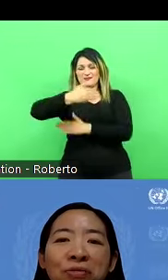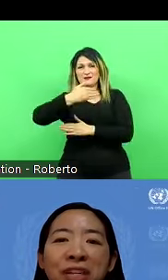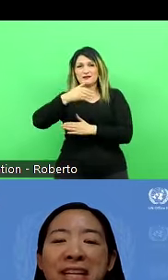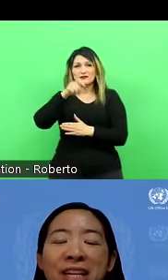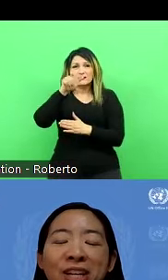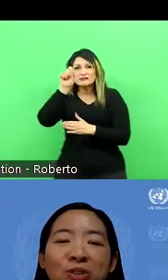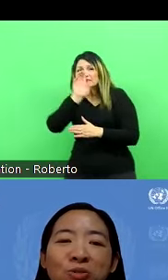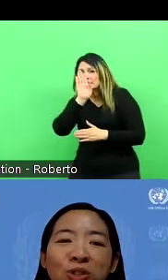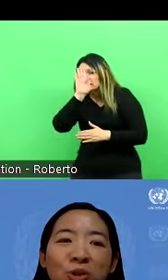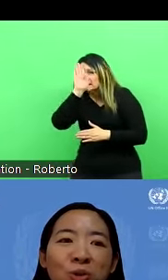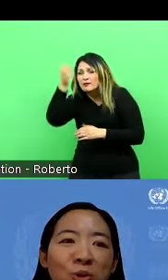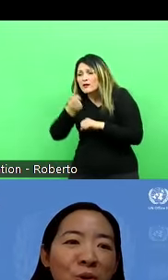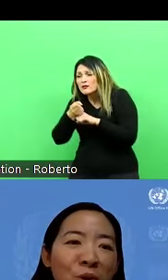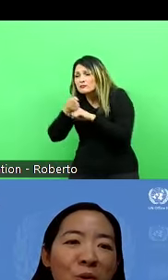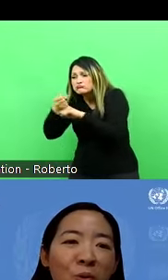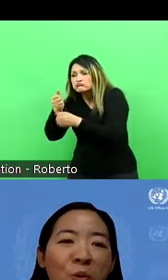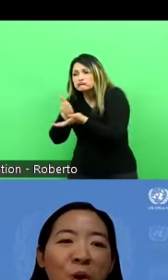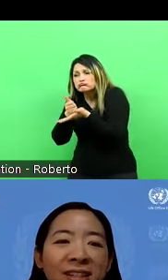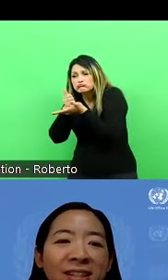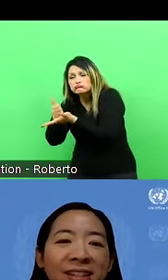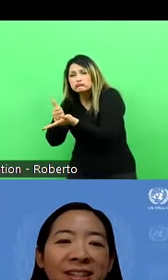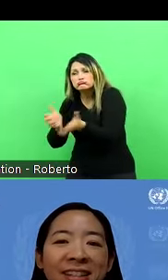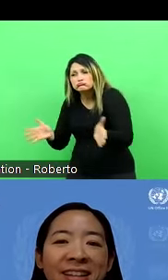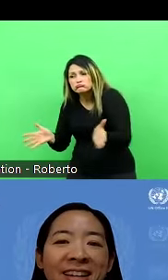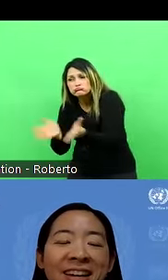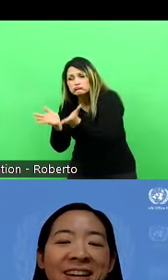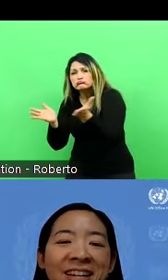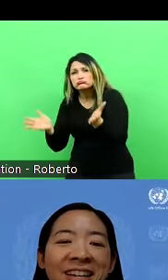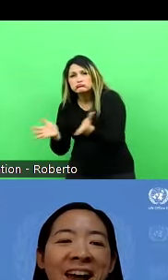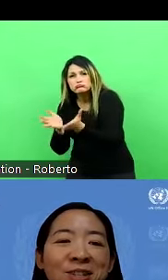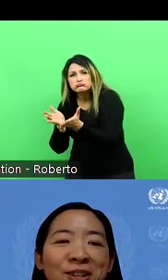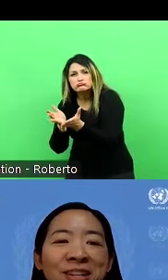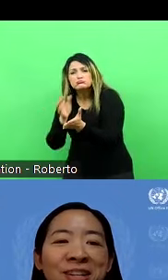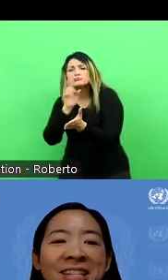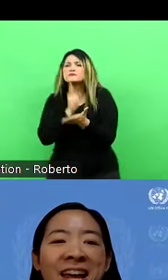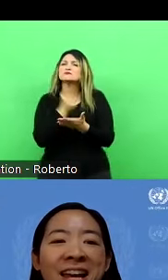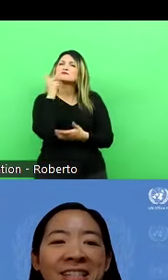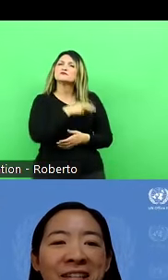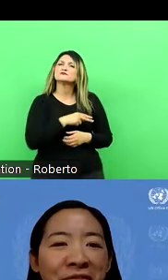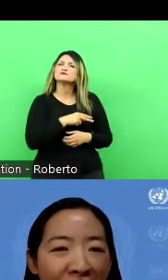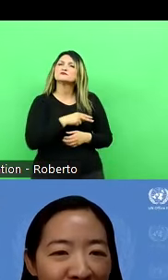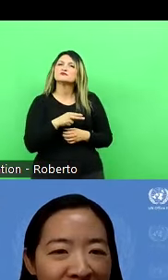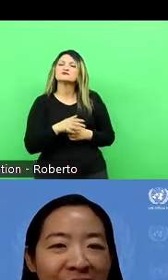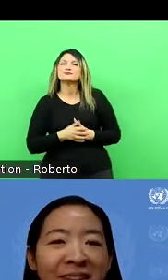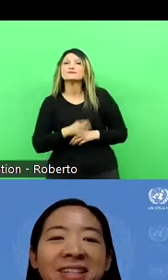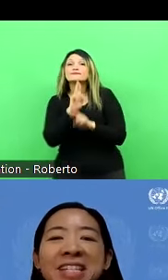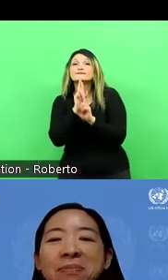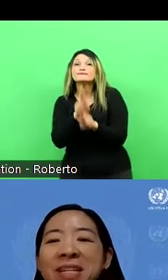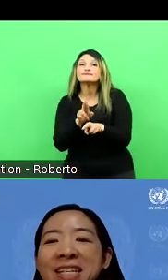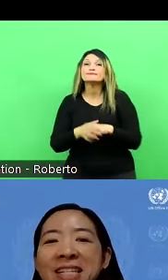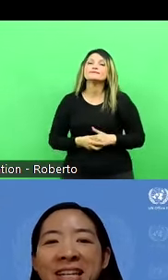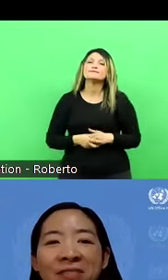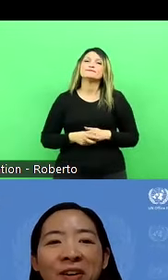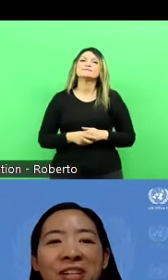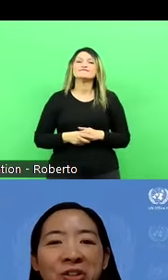of 3, 2, 1. The answer is actually false.